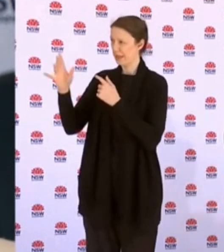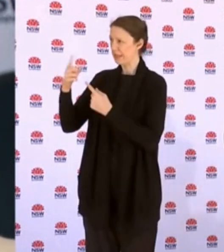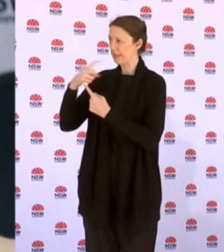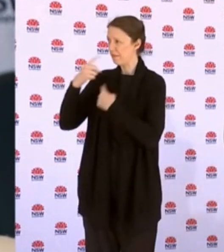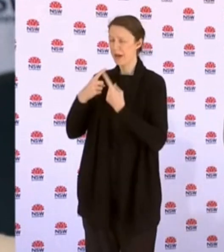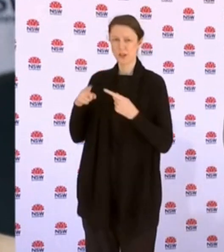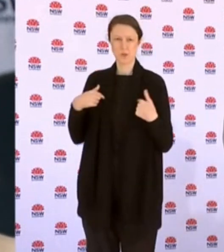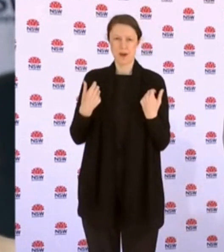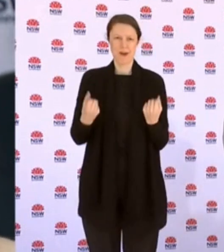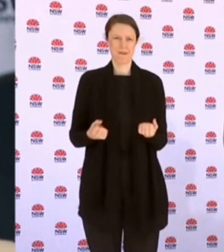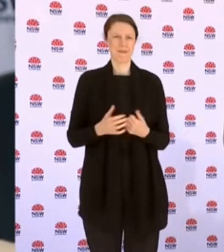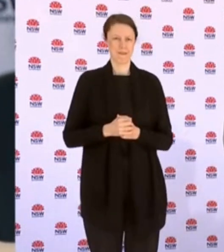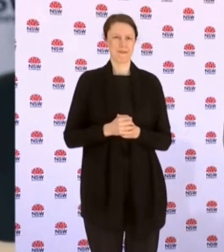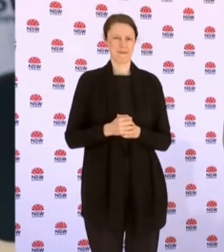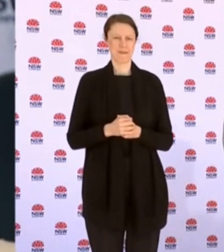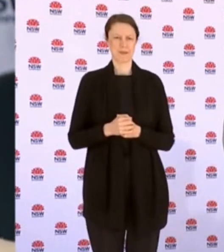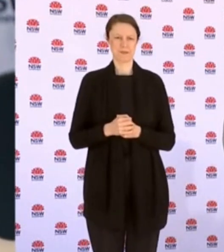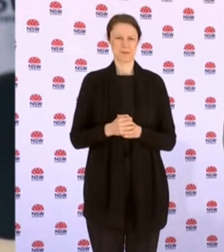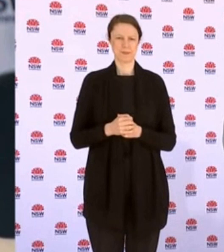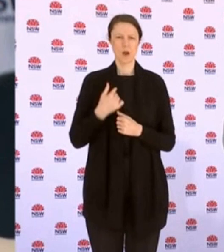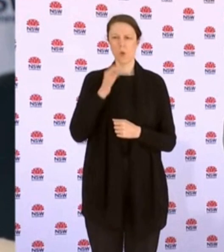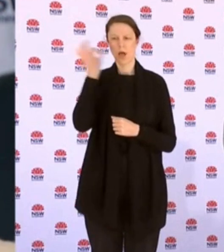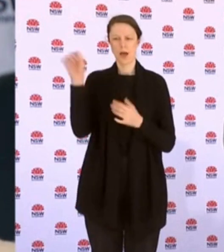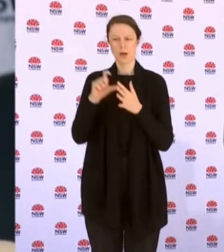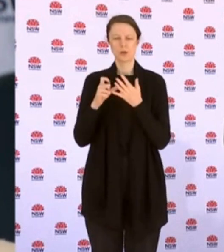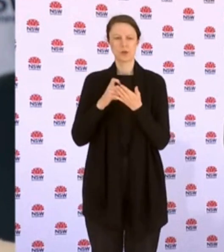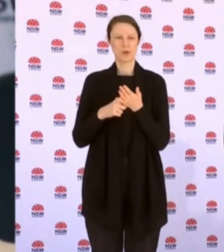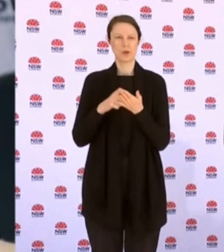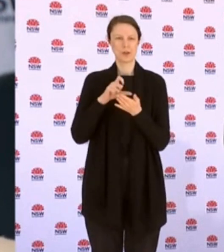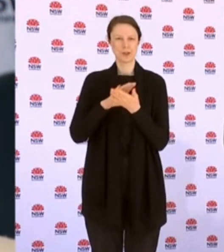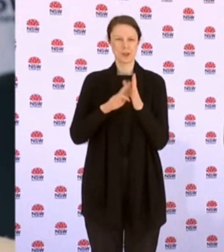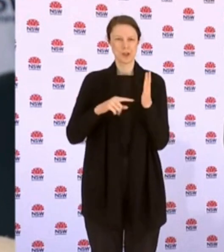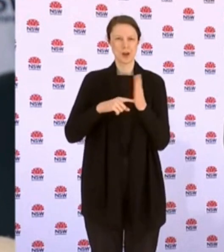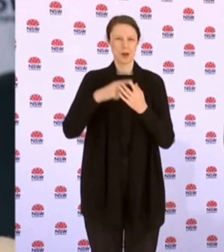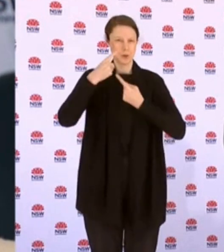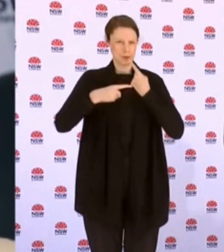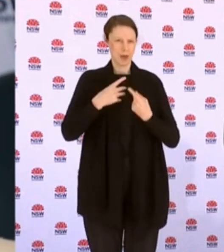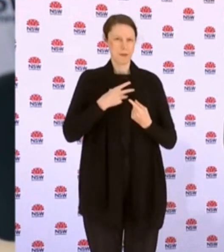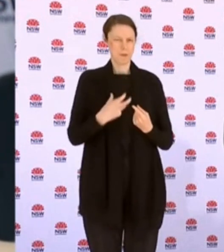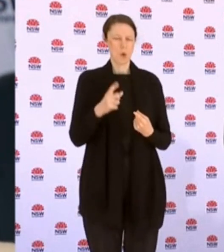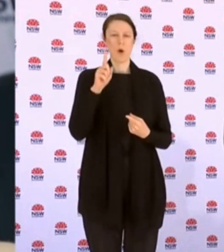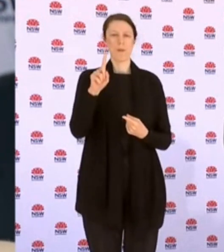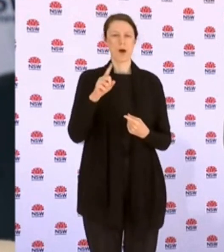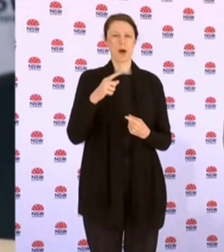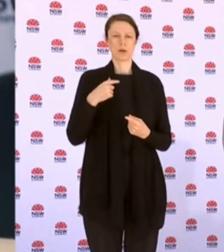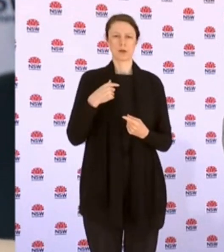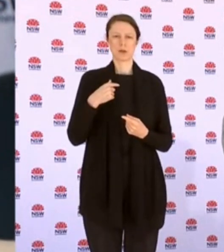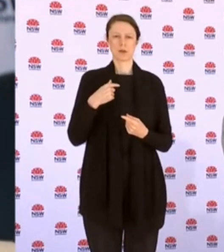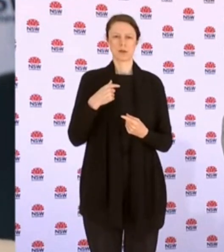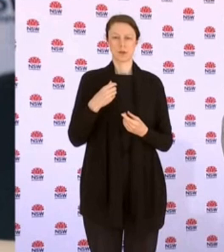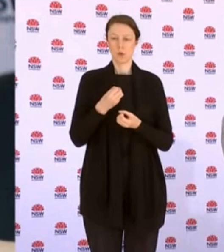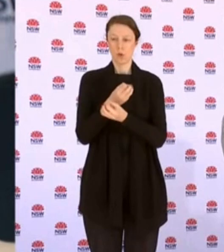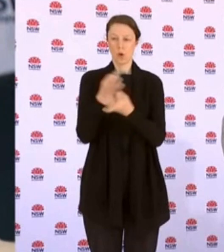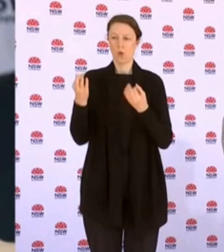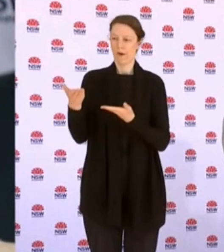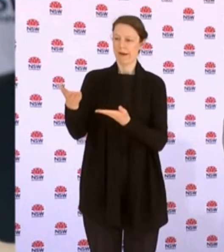to see, and I'll ask Dr Chant to confirm this when I ask her to say a few words, but I haven't had presented to me a single